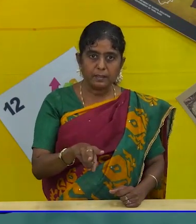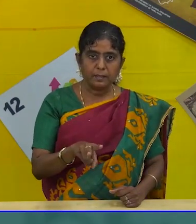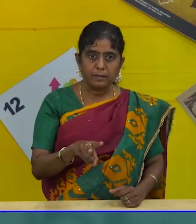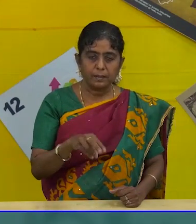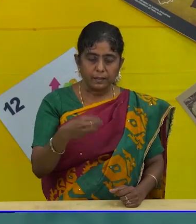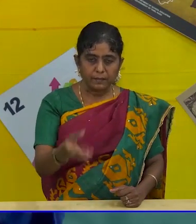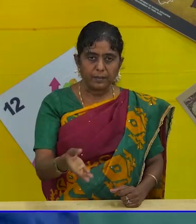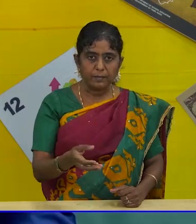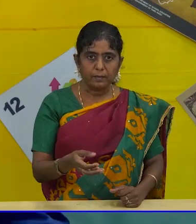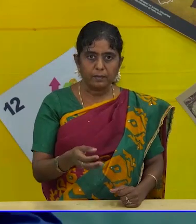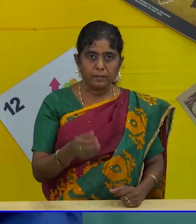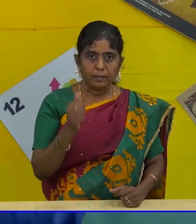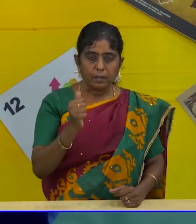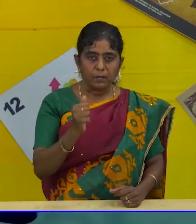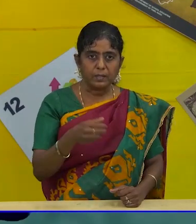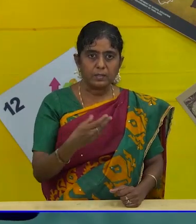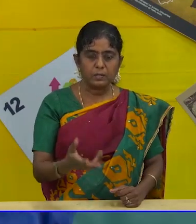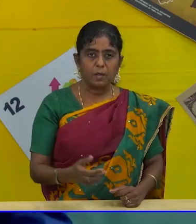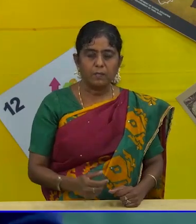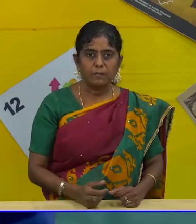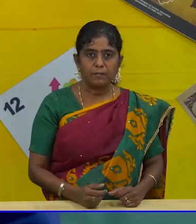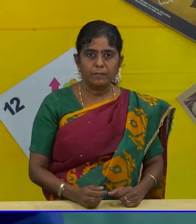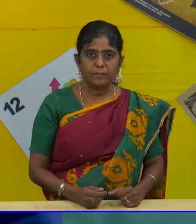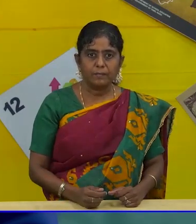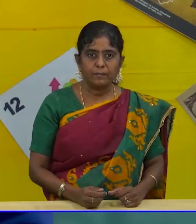equations given, how to solve it.